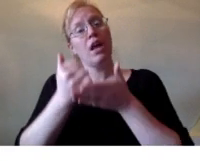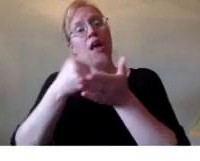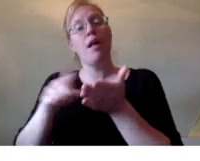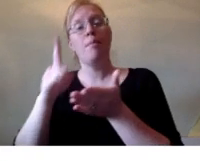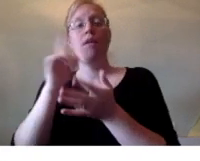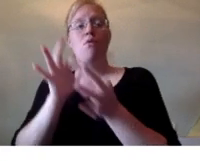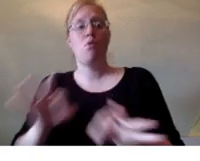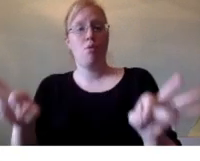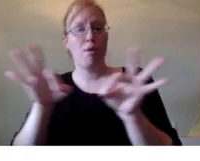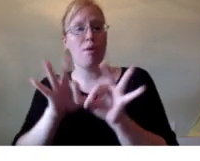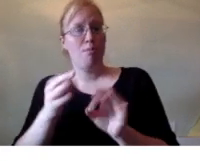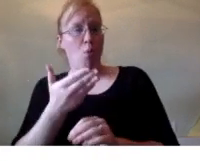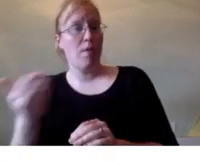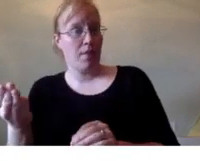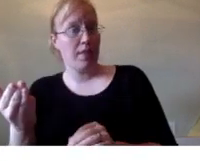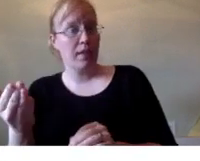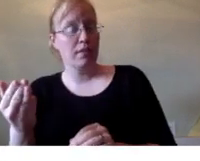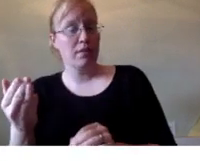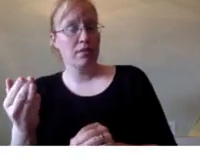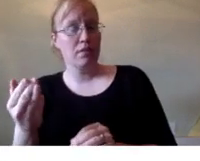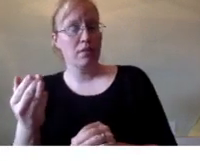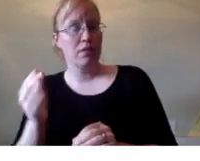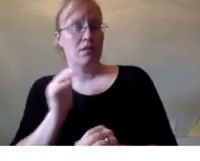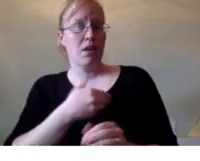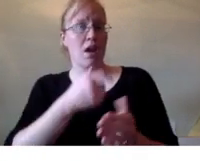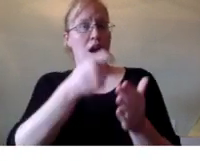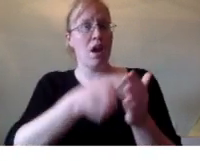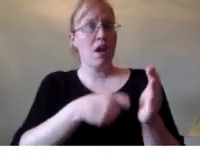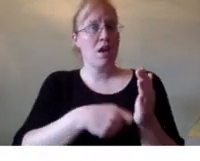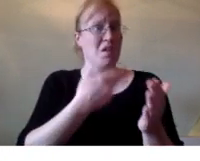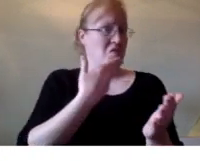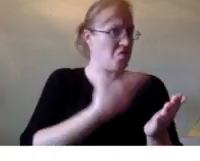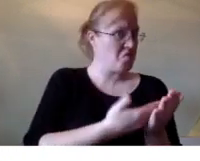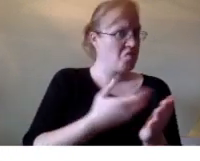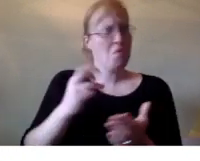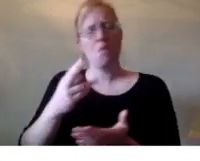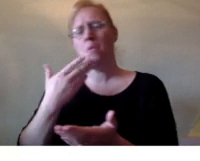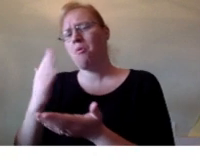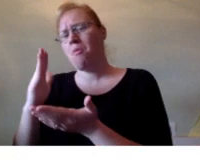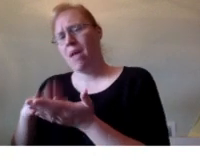for important things. Okay, so are taxes a good thing or a bad thing?